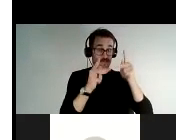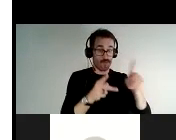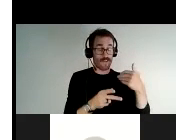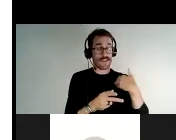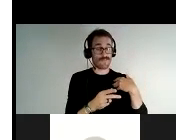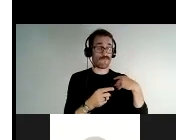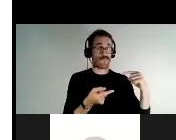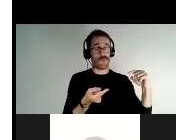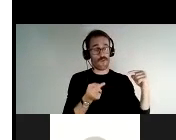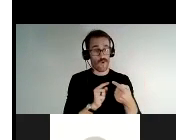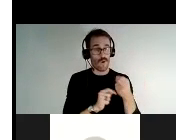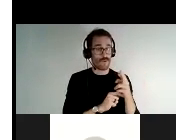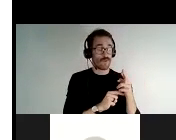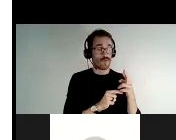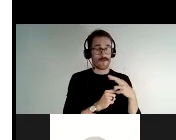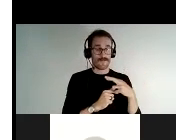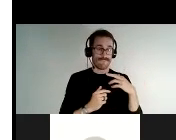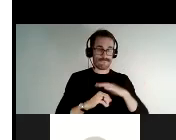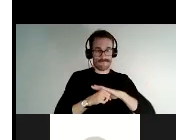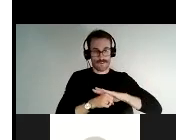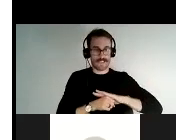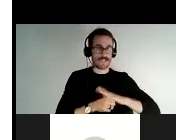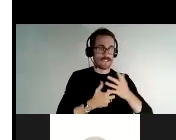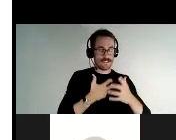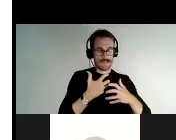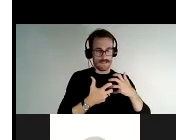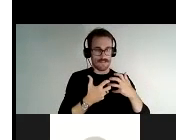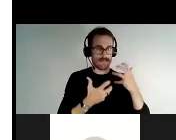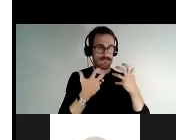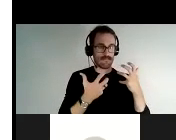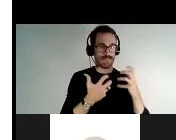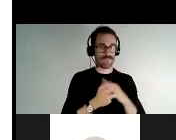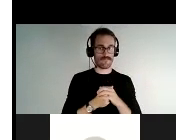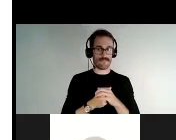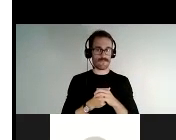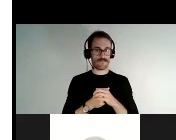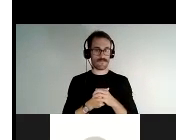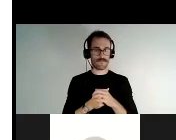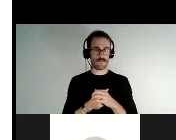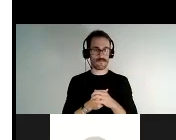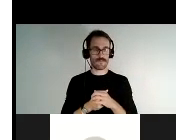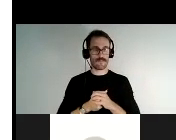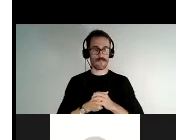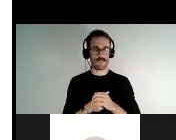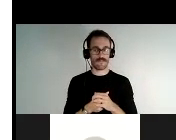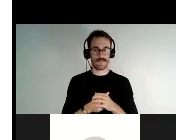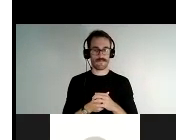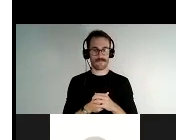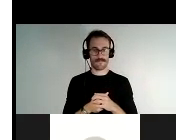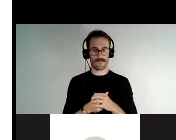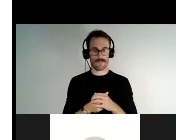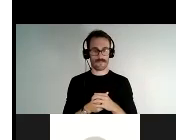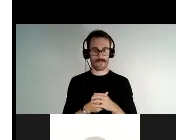And we'll go on to the next slide and actually talk about what kinds of elder abuse. Anthony, if you've got the